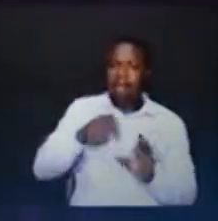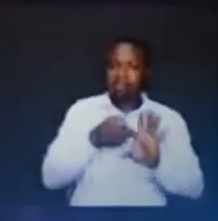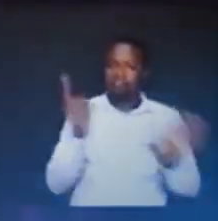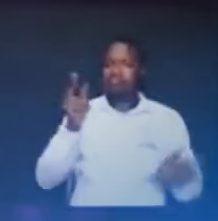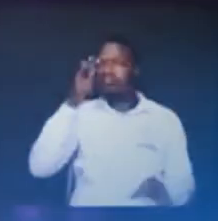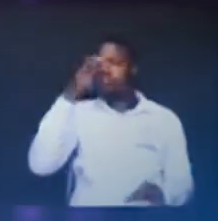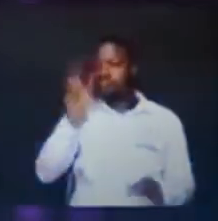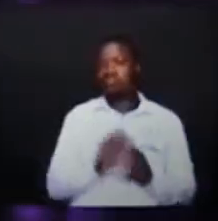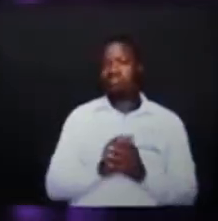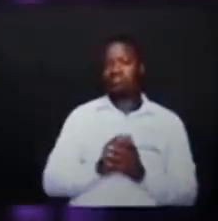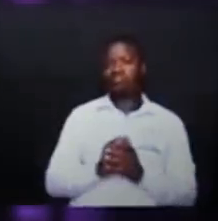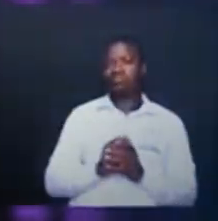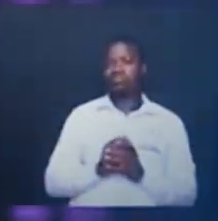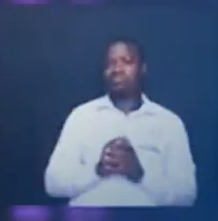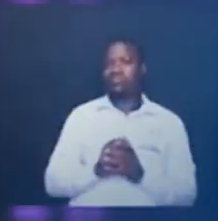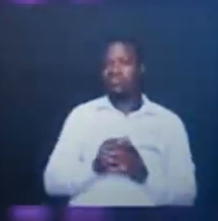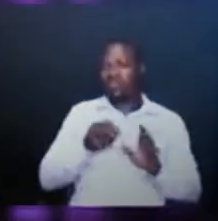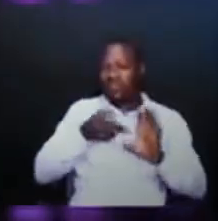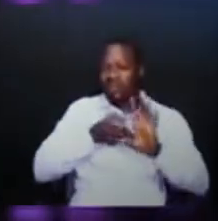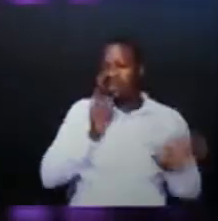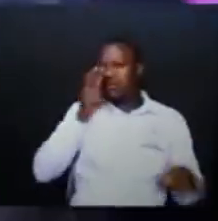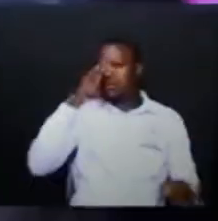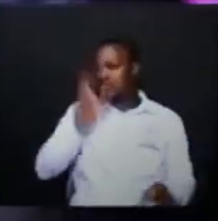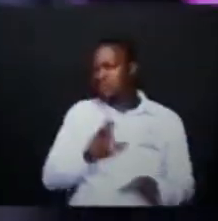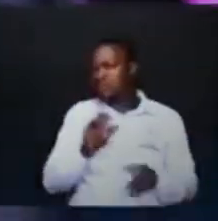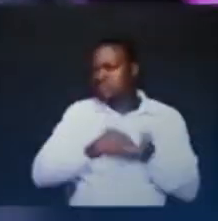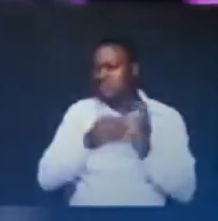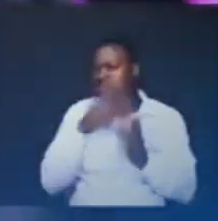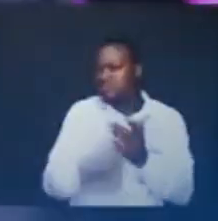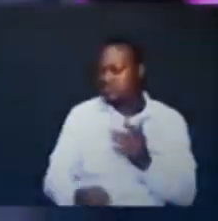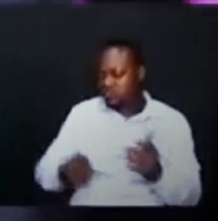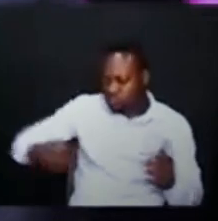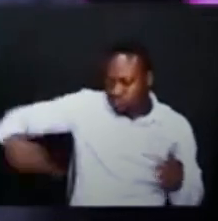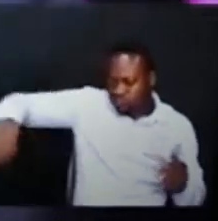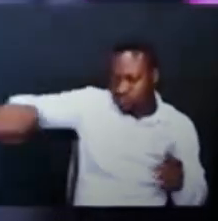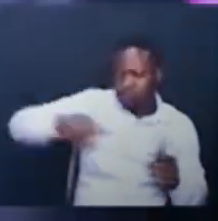to create environments in our spheres of